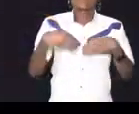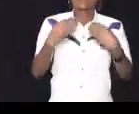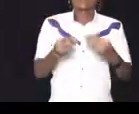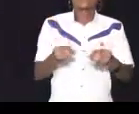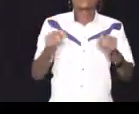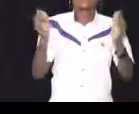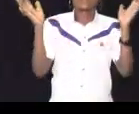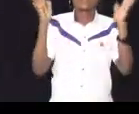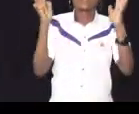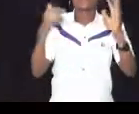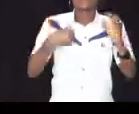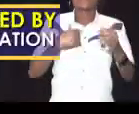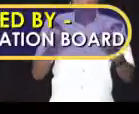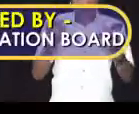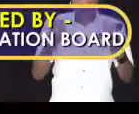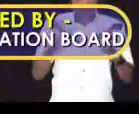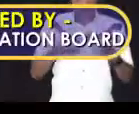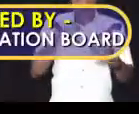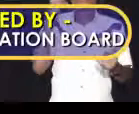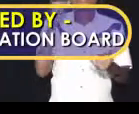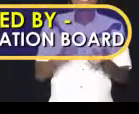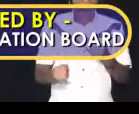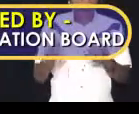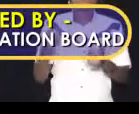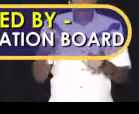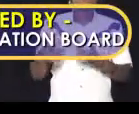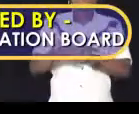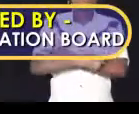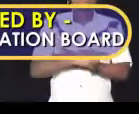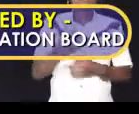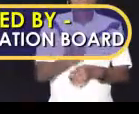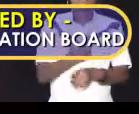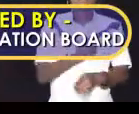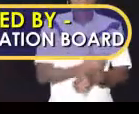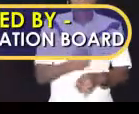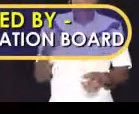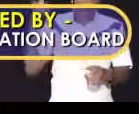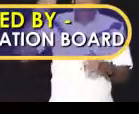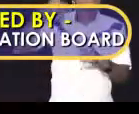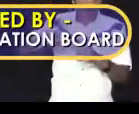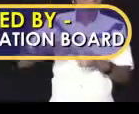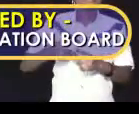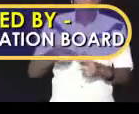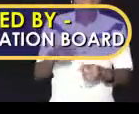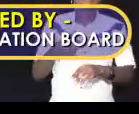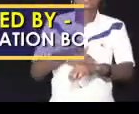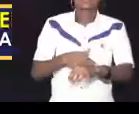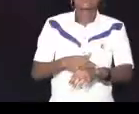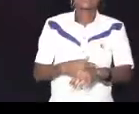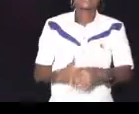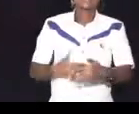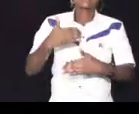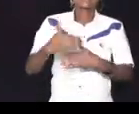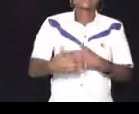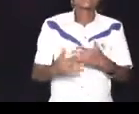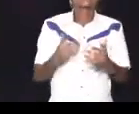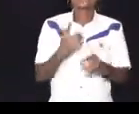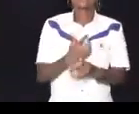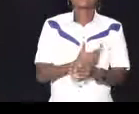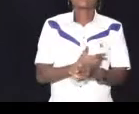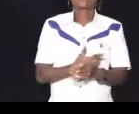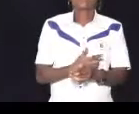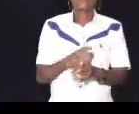cheer. We have come to the end of today's lesson. Until next time,